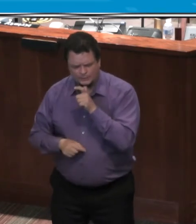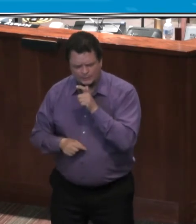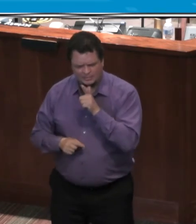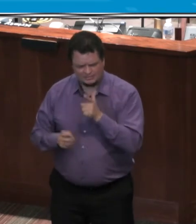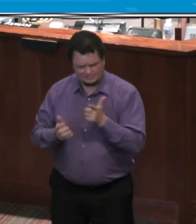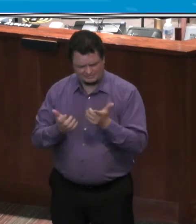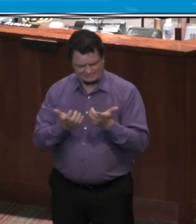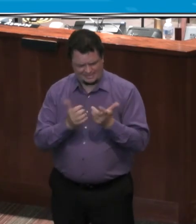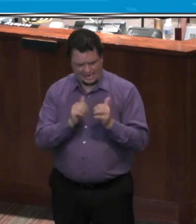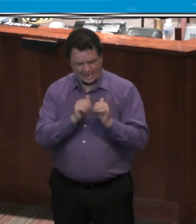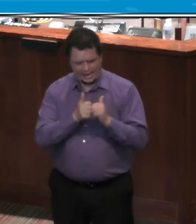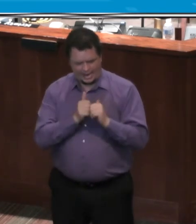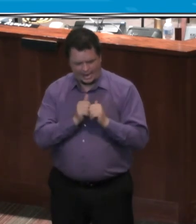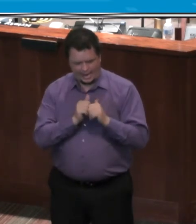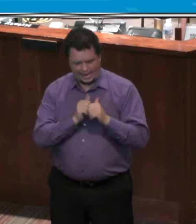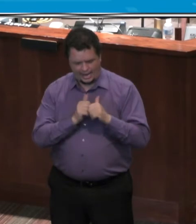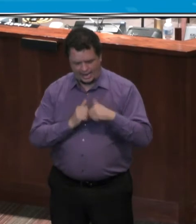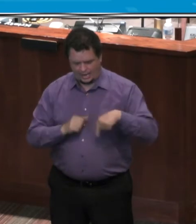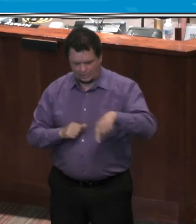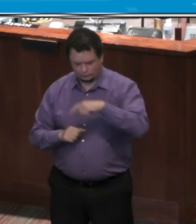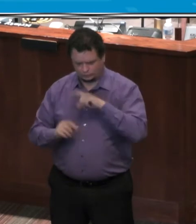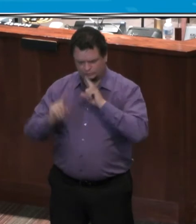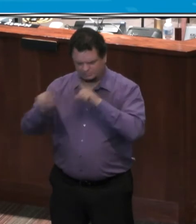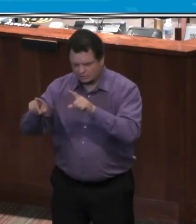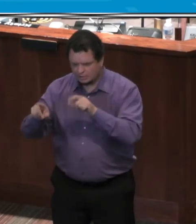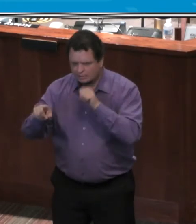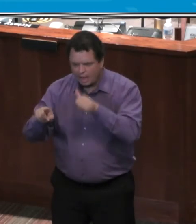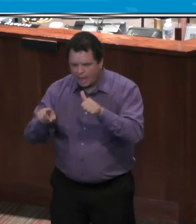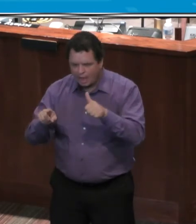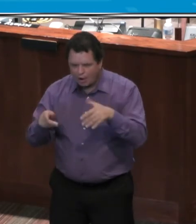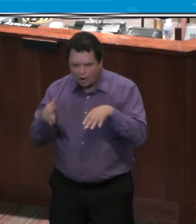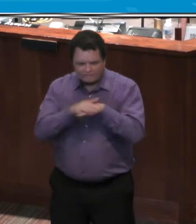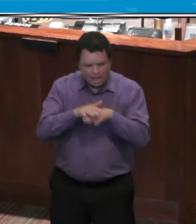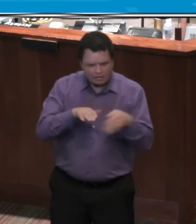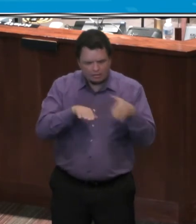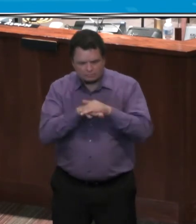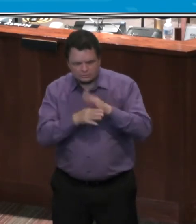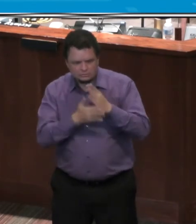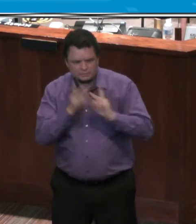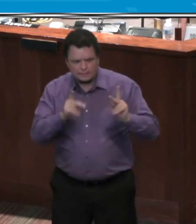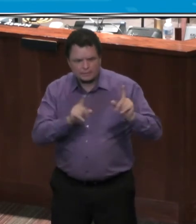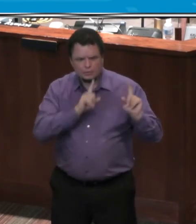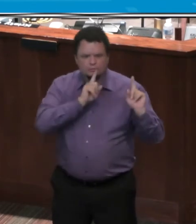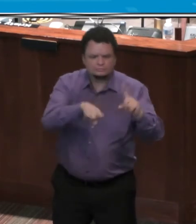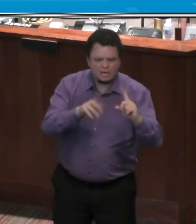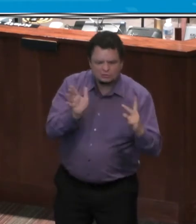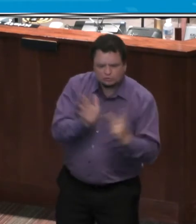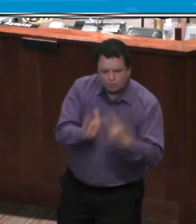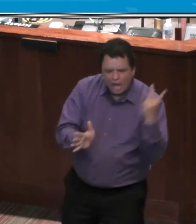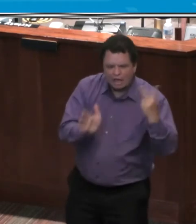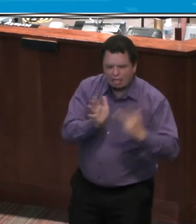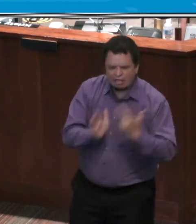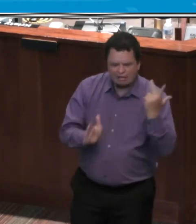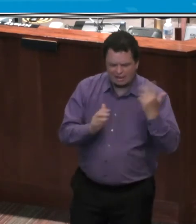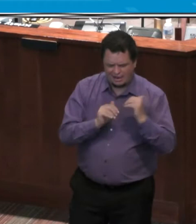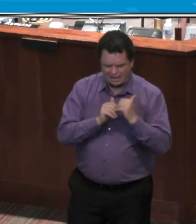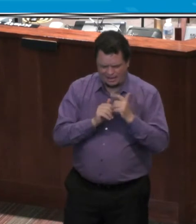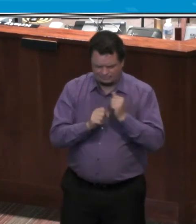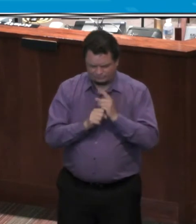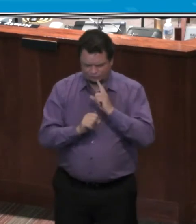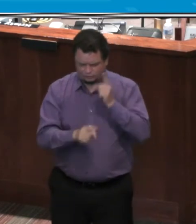or overcounting of those numbers? Sure. So all confirmed, laboratory confirmed cases are reportable to the health